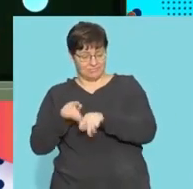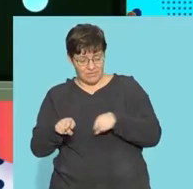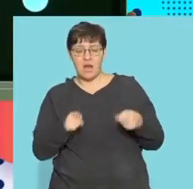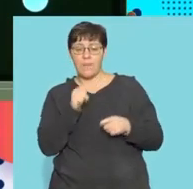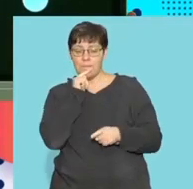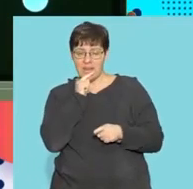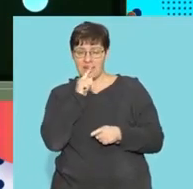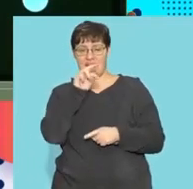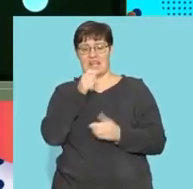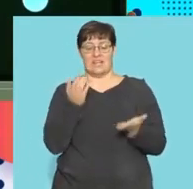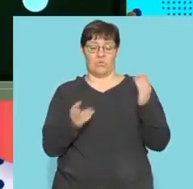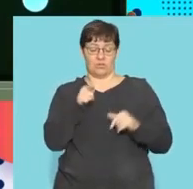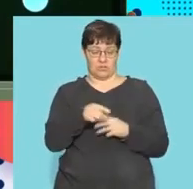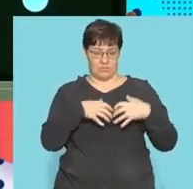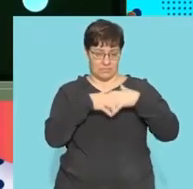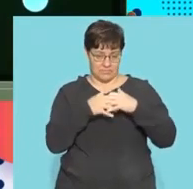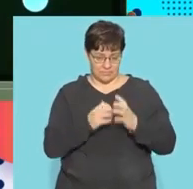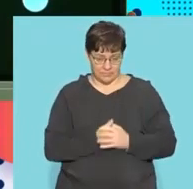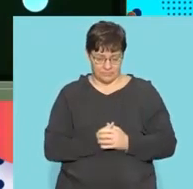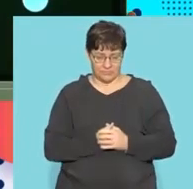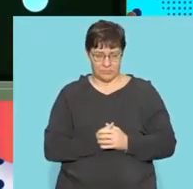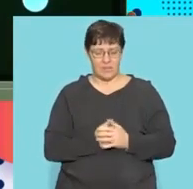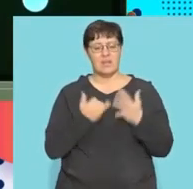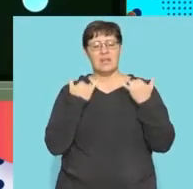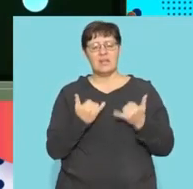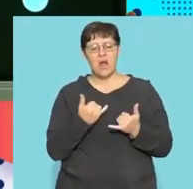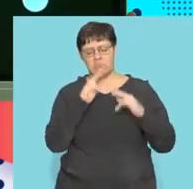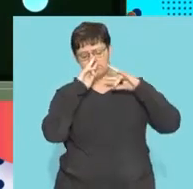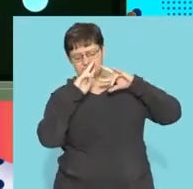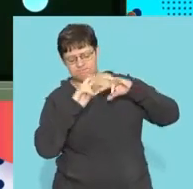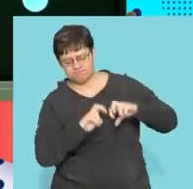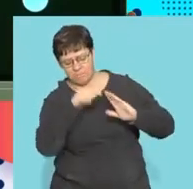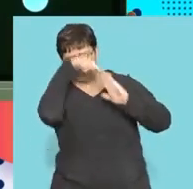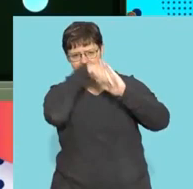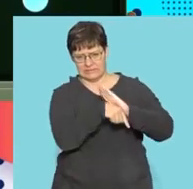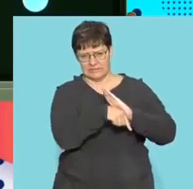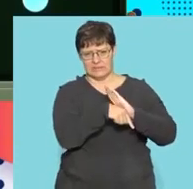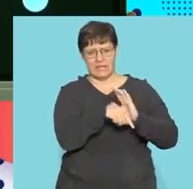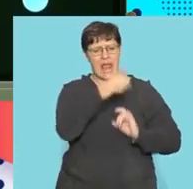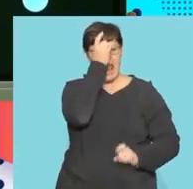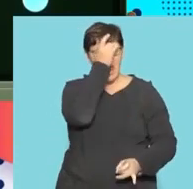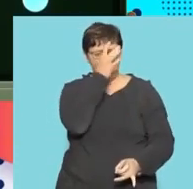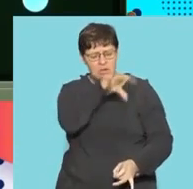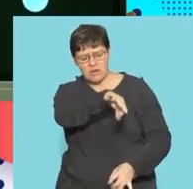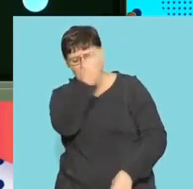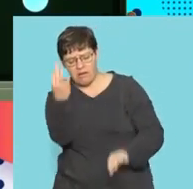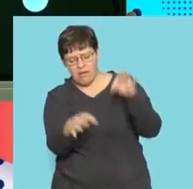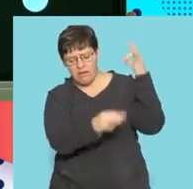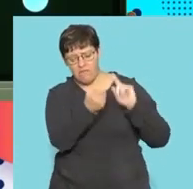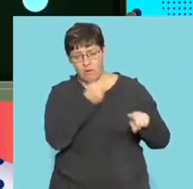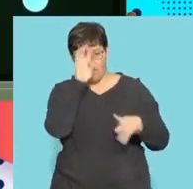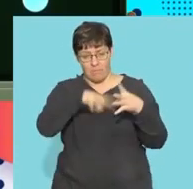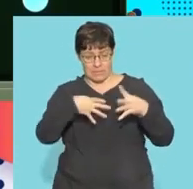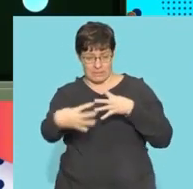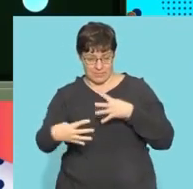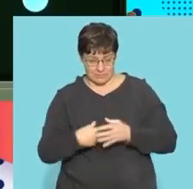equation. We put them together and that's the net equation. But I want to go through looking at it in a little bit more detail, extracting the